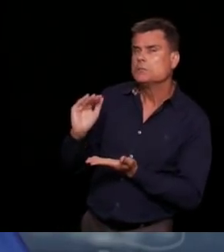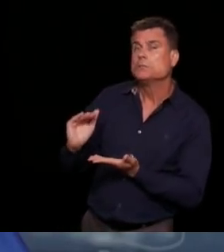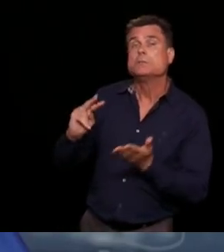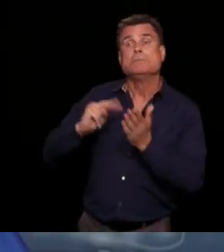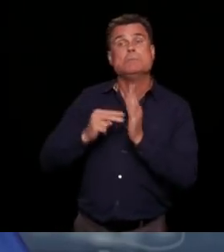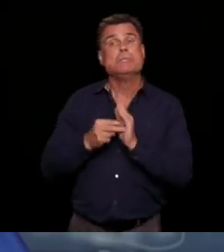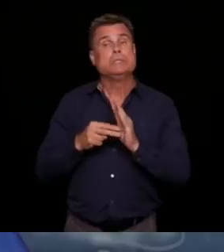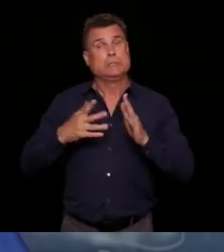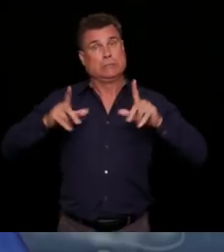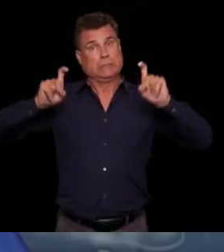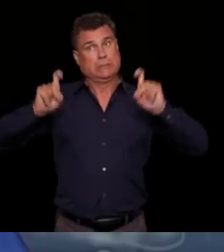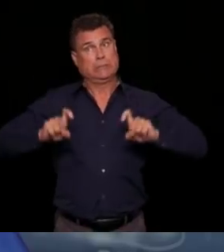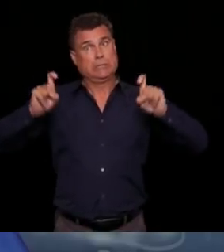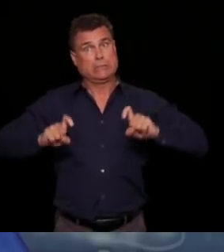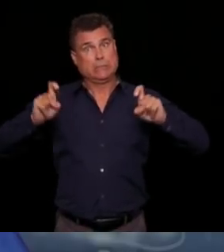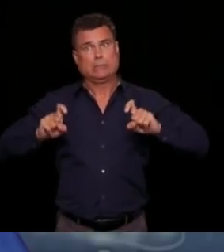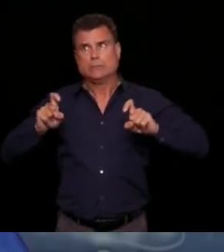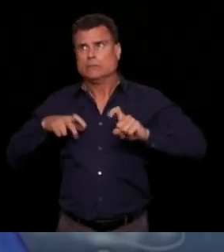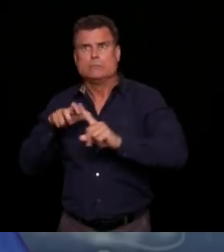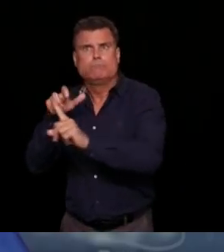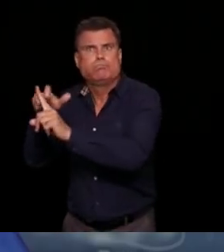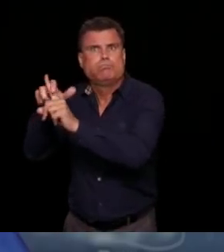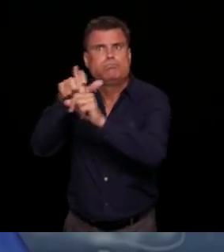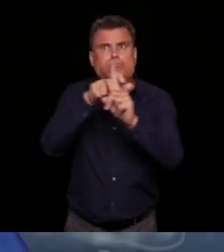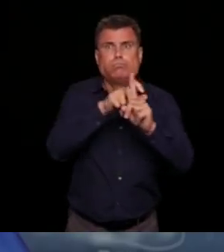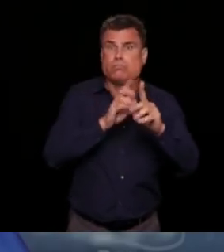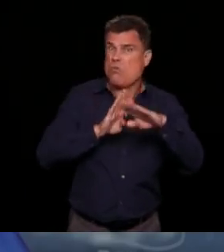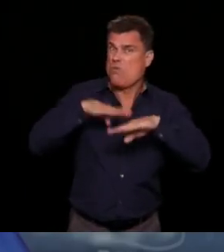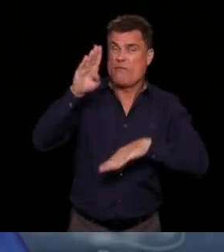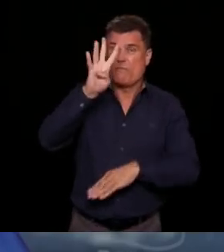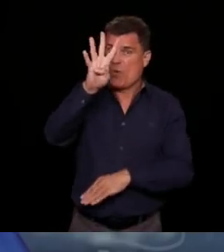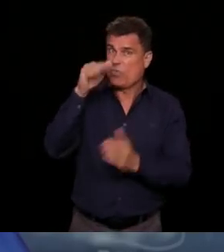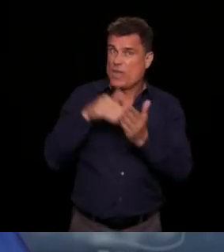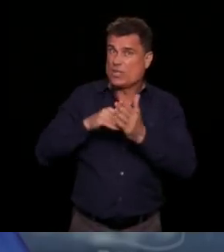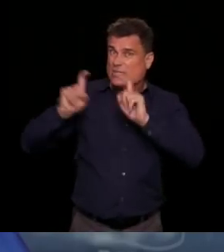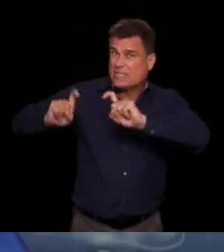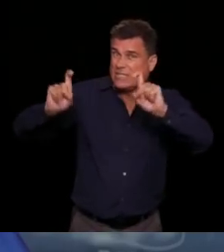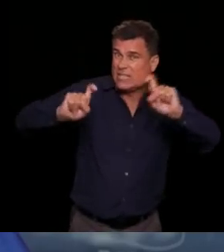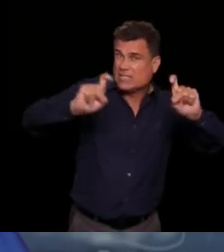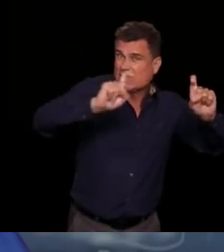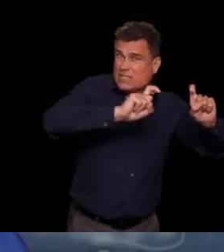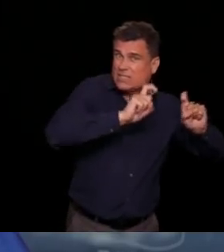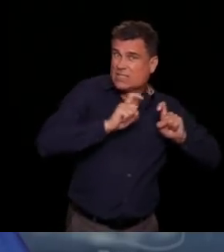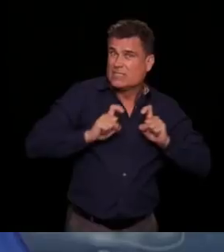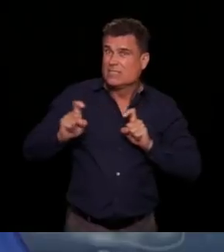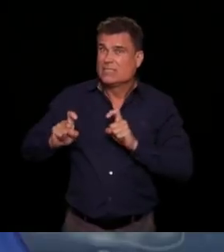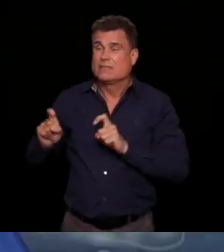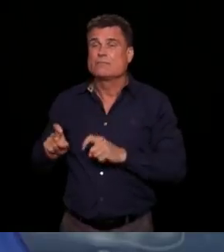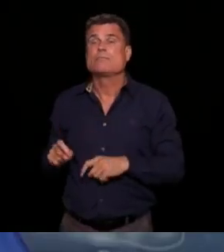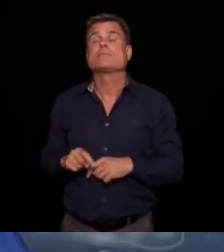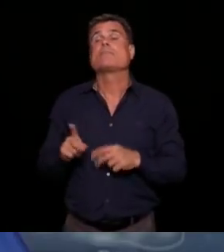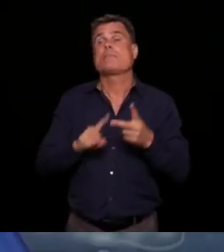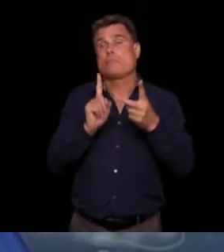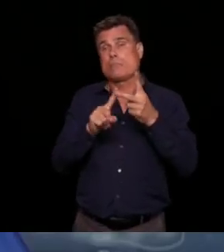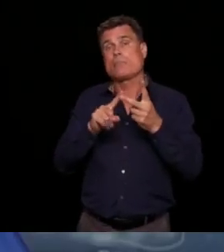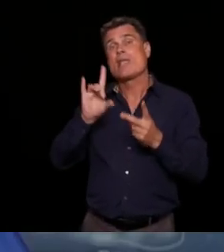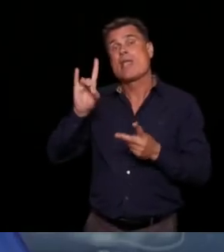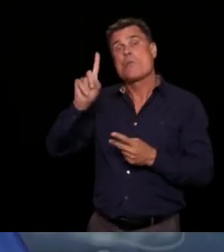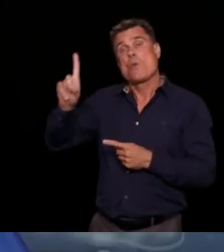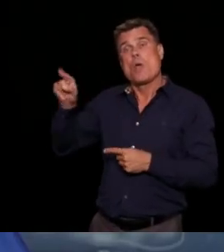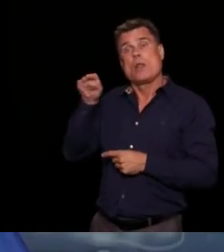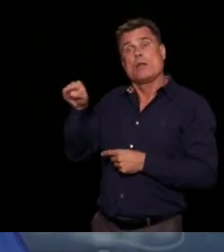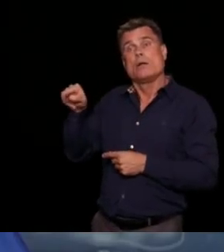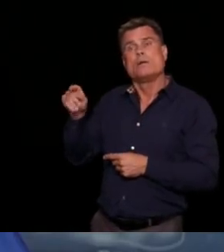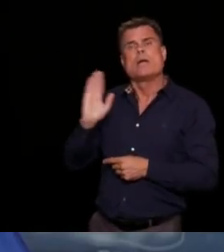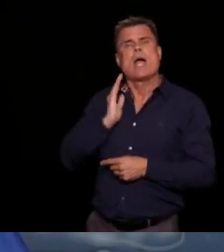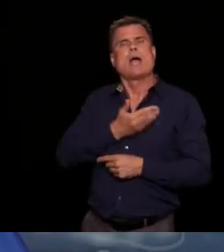more people in the last 24 hours, I think over 4,000, which may be the largest number we've tested. And the 811 services